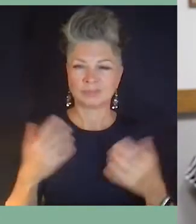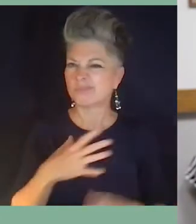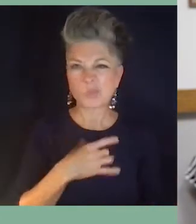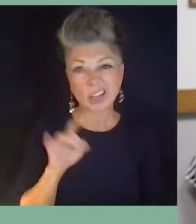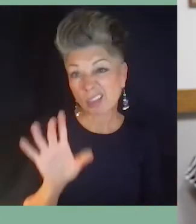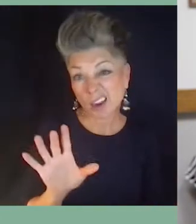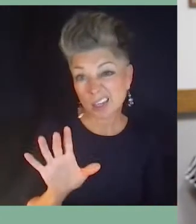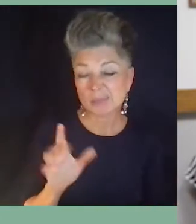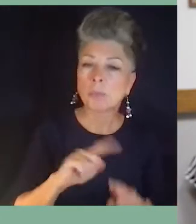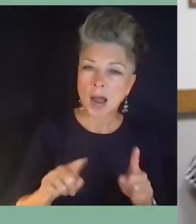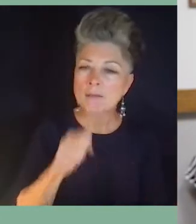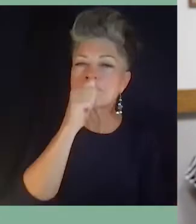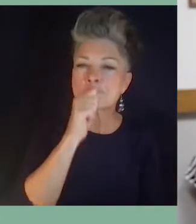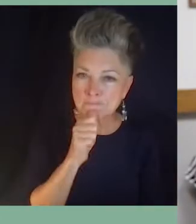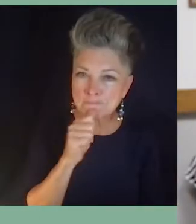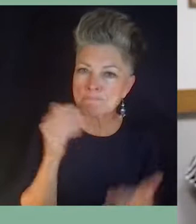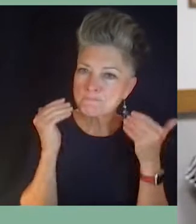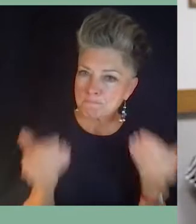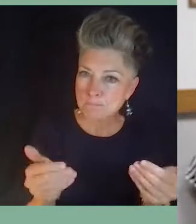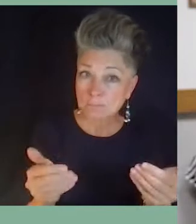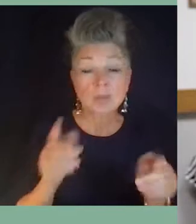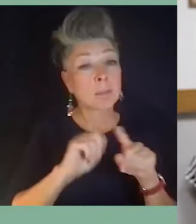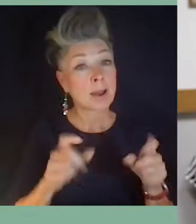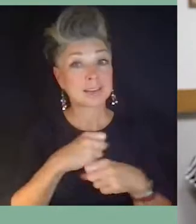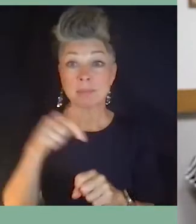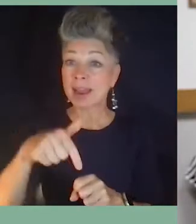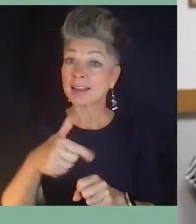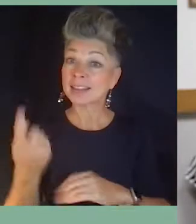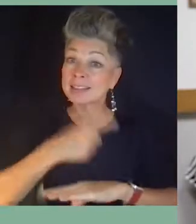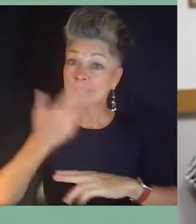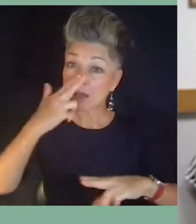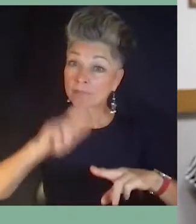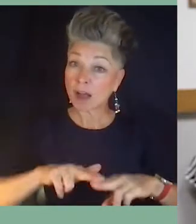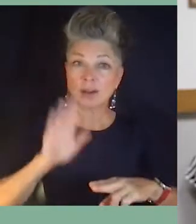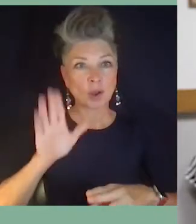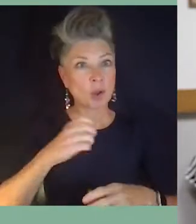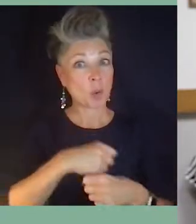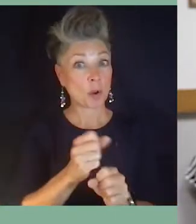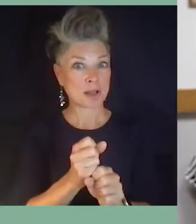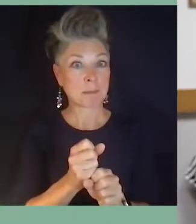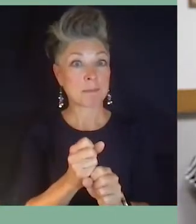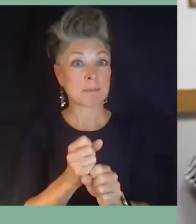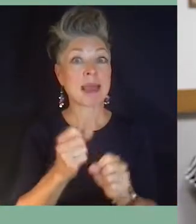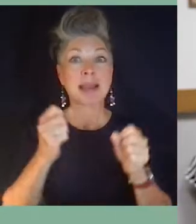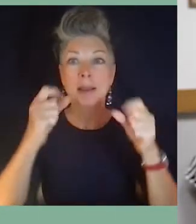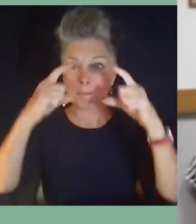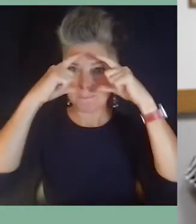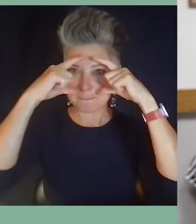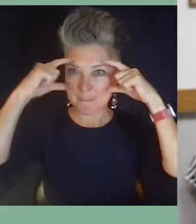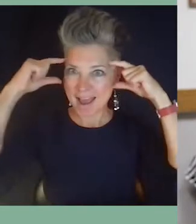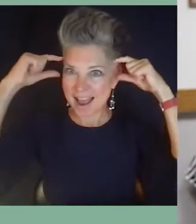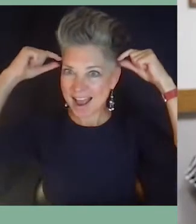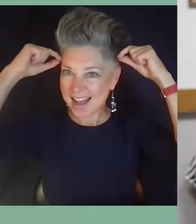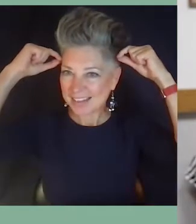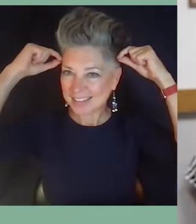And we didn't like it, but we did it. But anyway, to make our day fun, we're gonna do masks on our